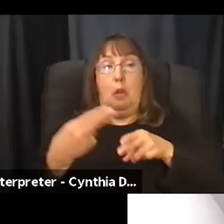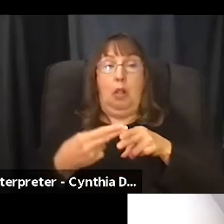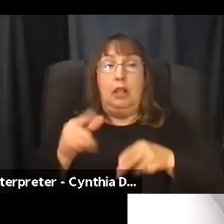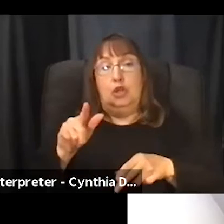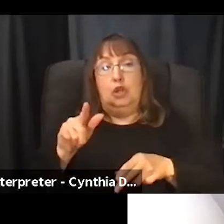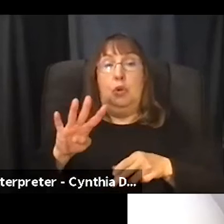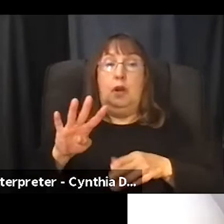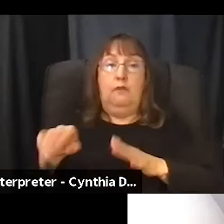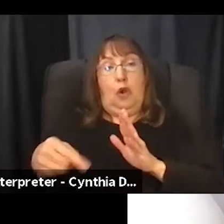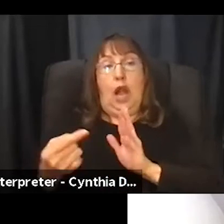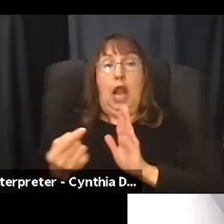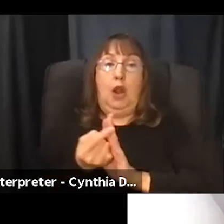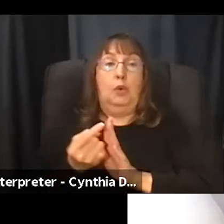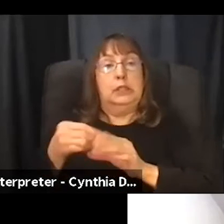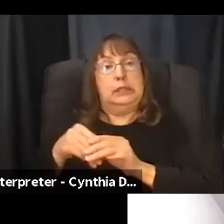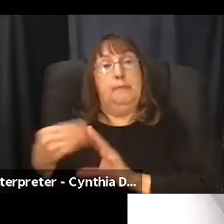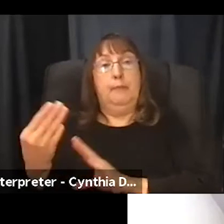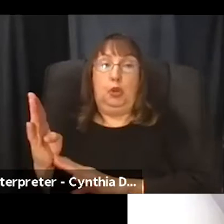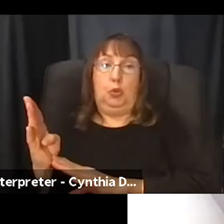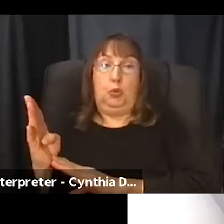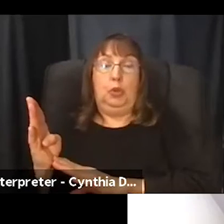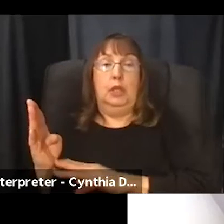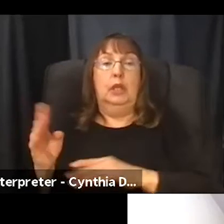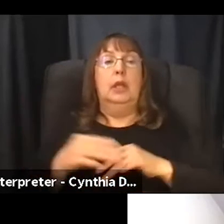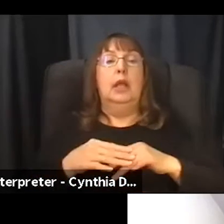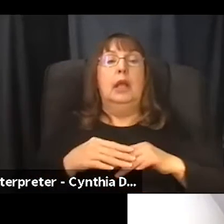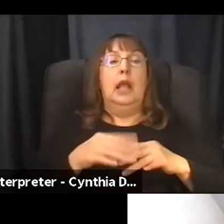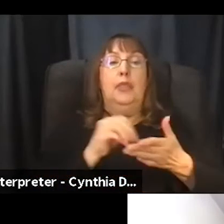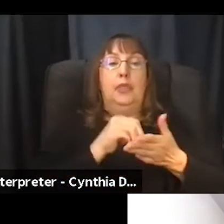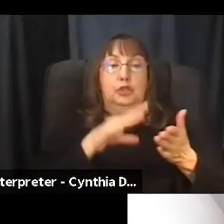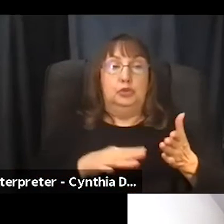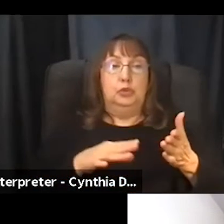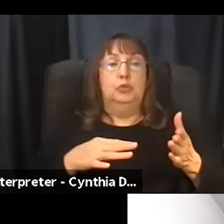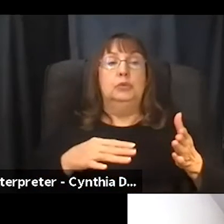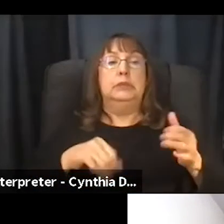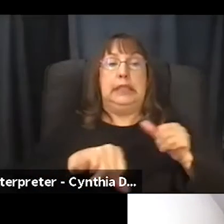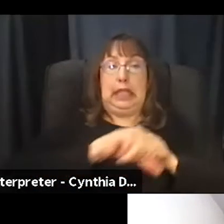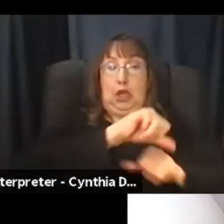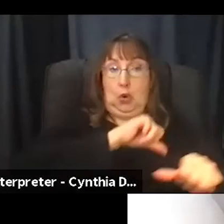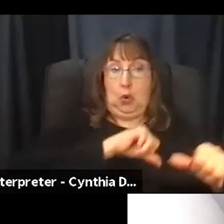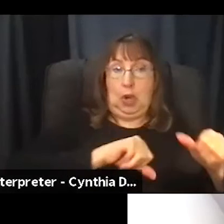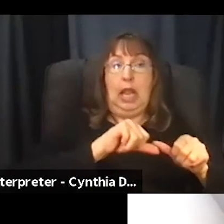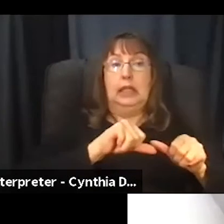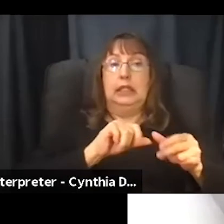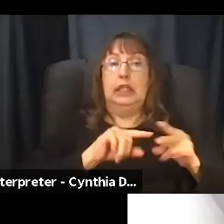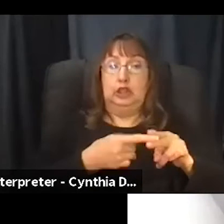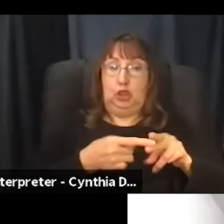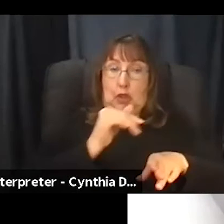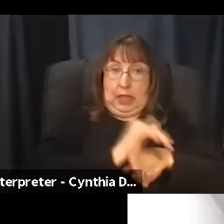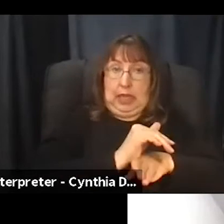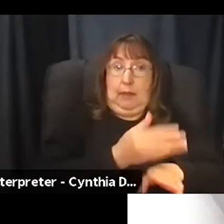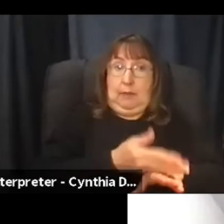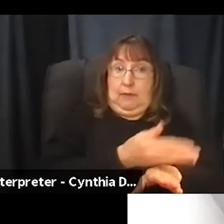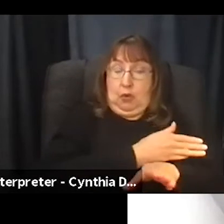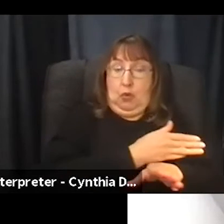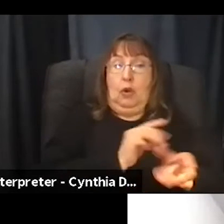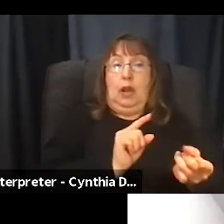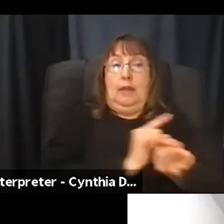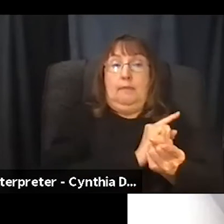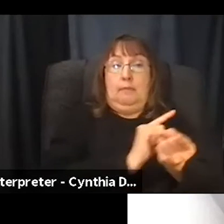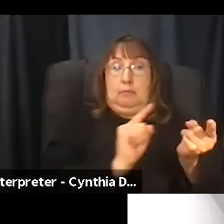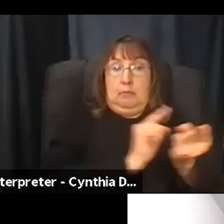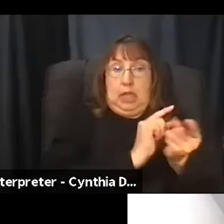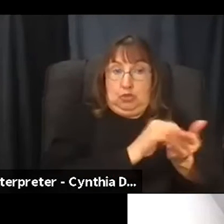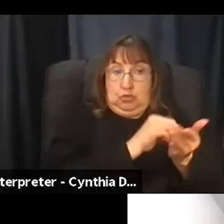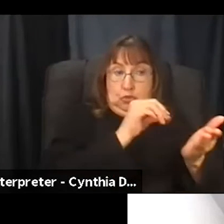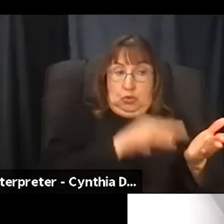we have our students interact for the vast majority of the day, beginning the night before, meeting with other students. But